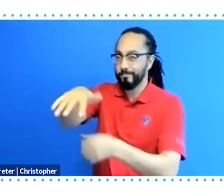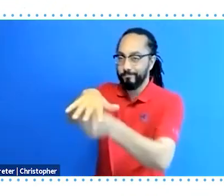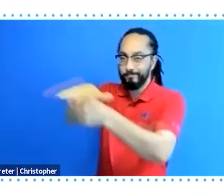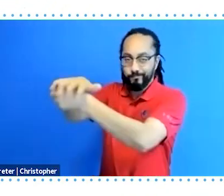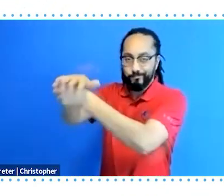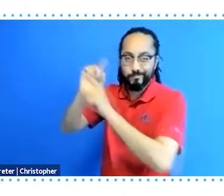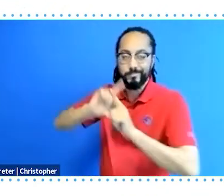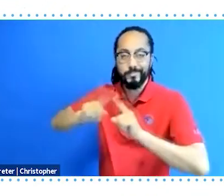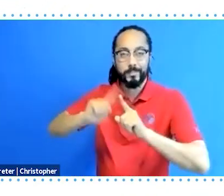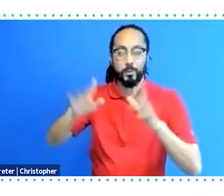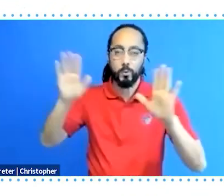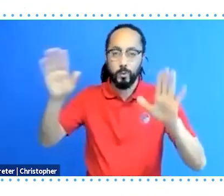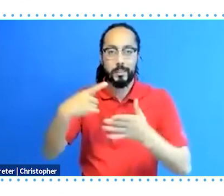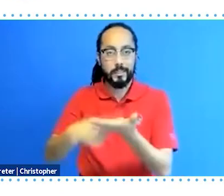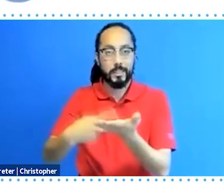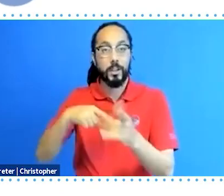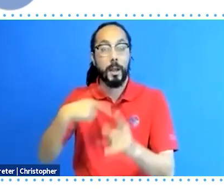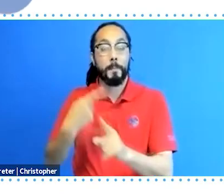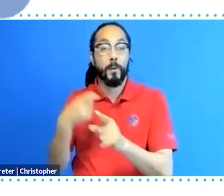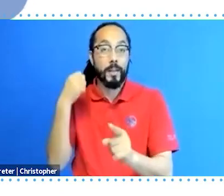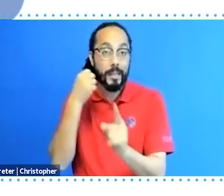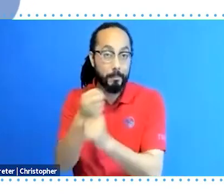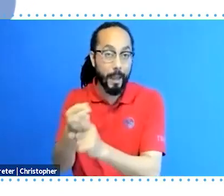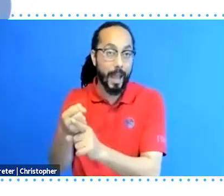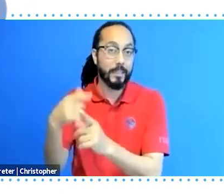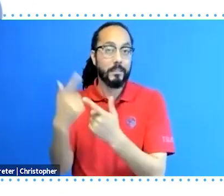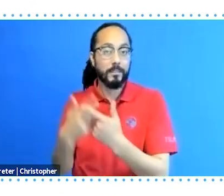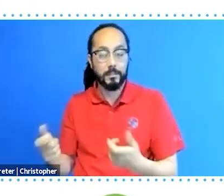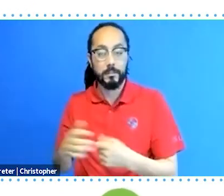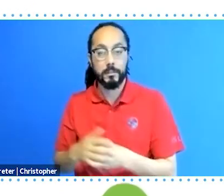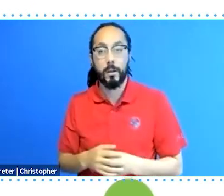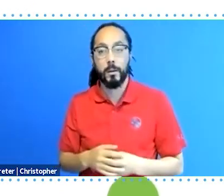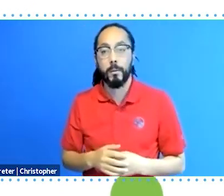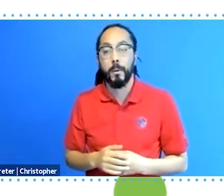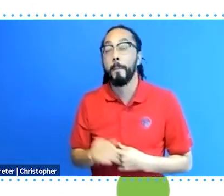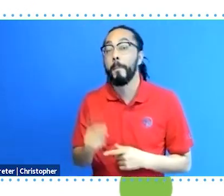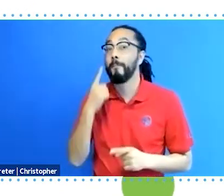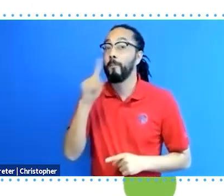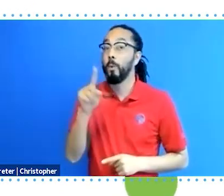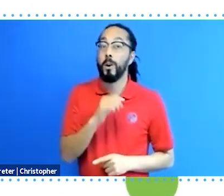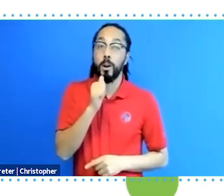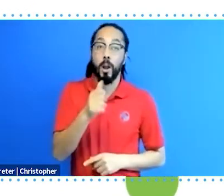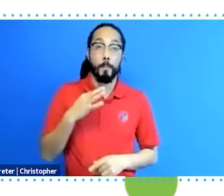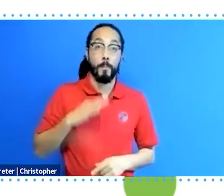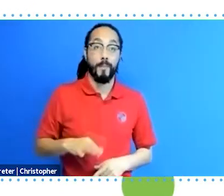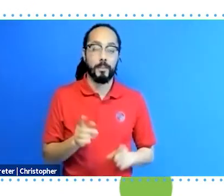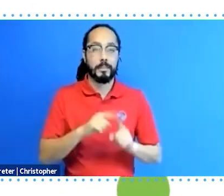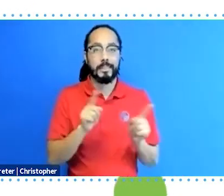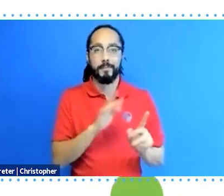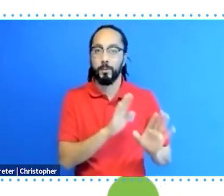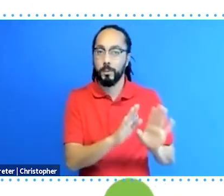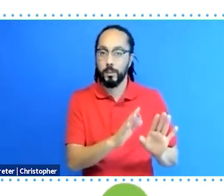about impact and things like that. It might be a little bit different from nonprofit, because nonprofit will tend to